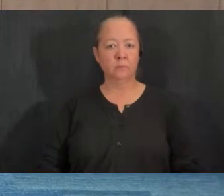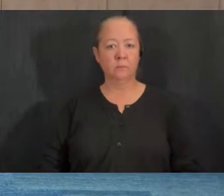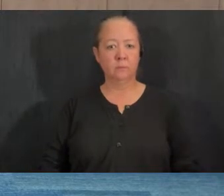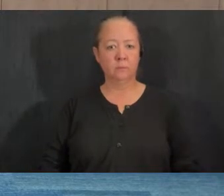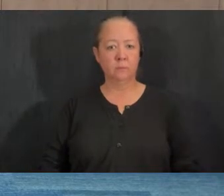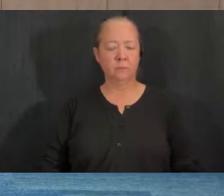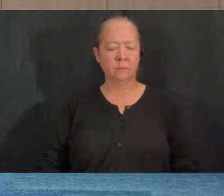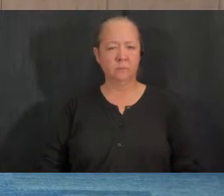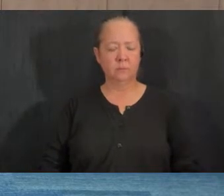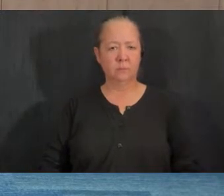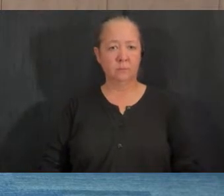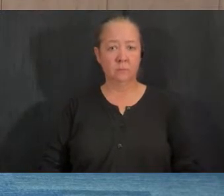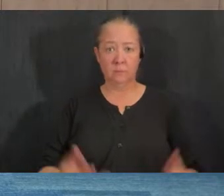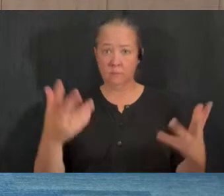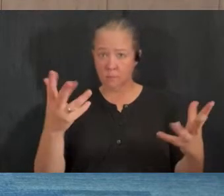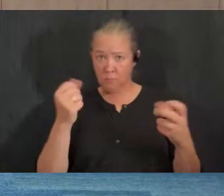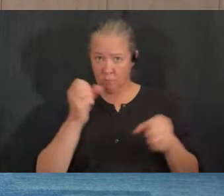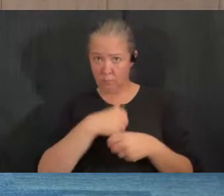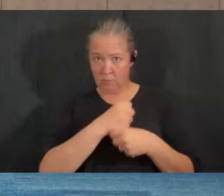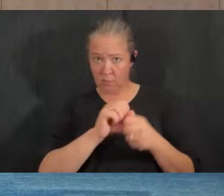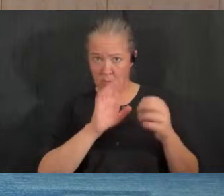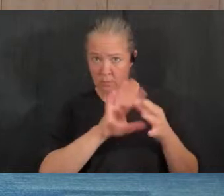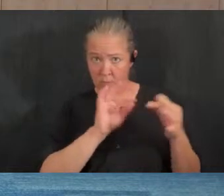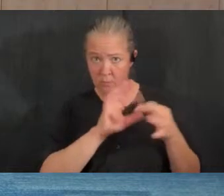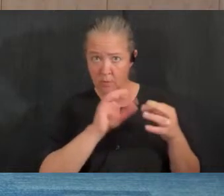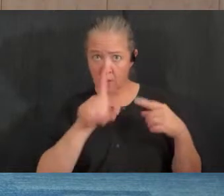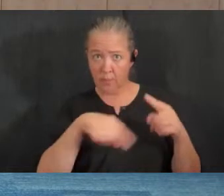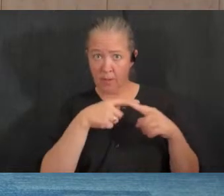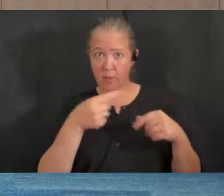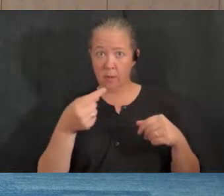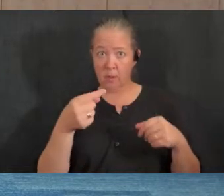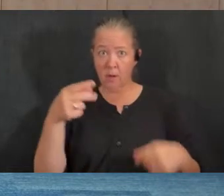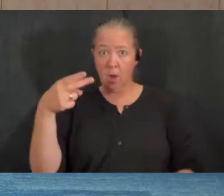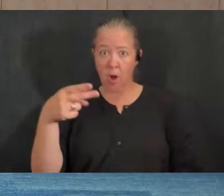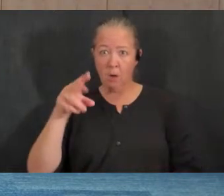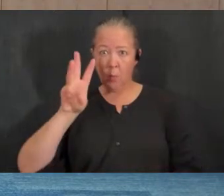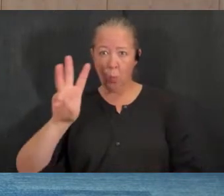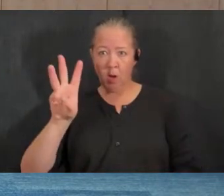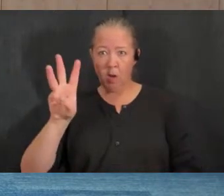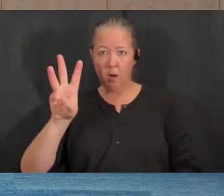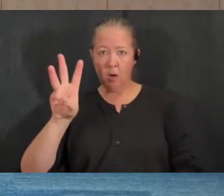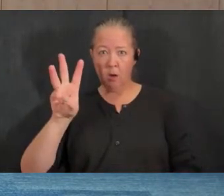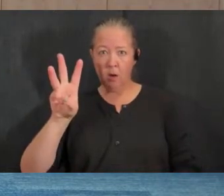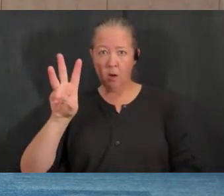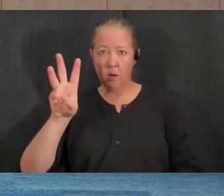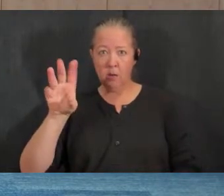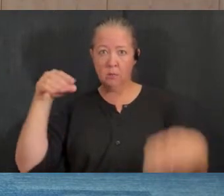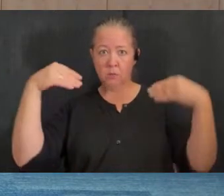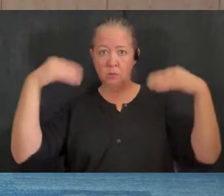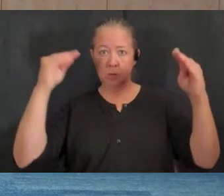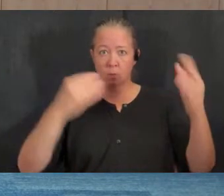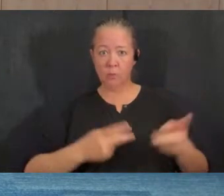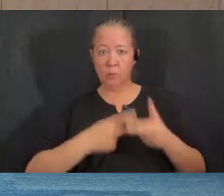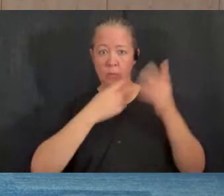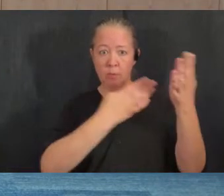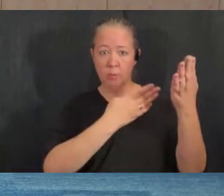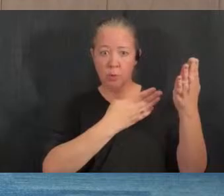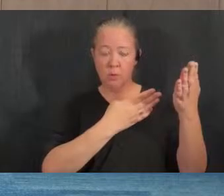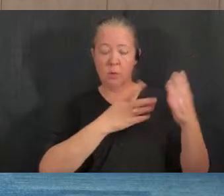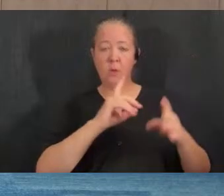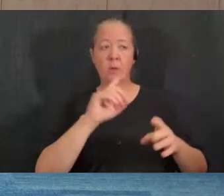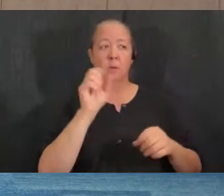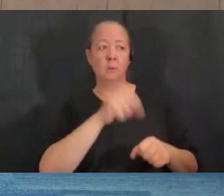Okay. Would you like to make a comment about the hardware proposal? Yeah, I had actually an idea I wanted to give to the new